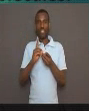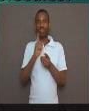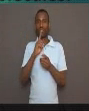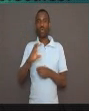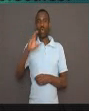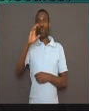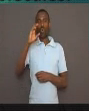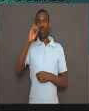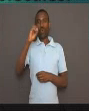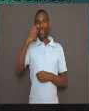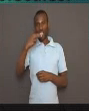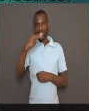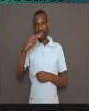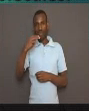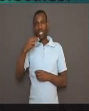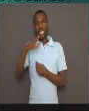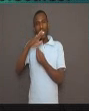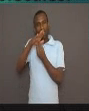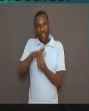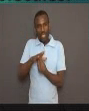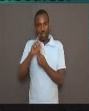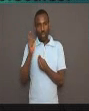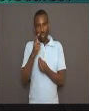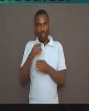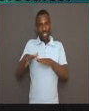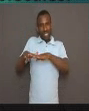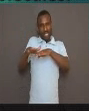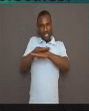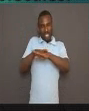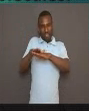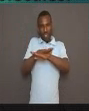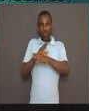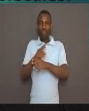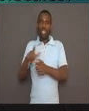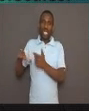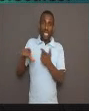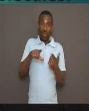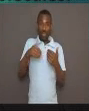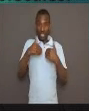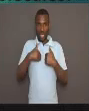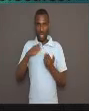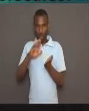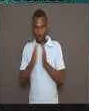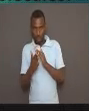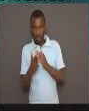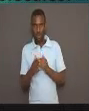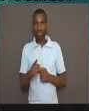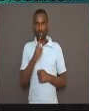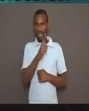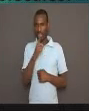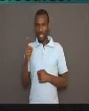effect at the surface of the liquid due to the forces between the